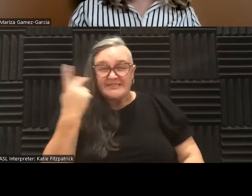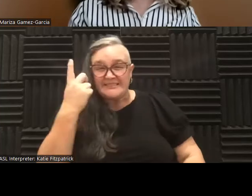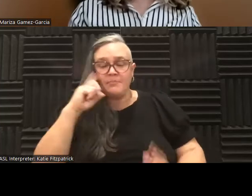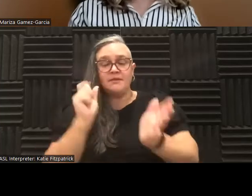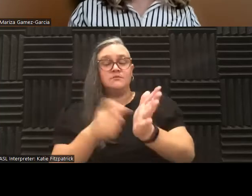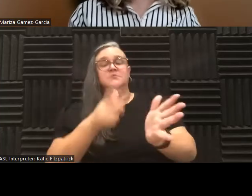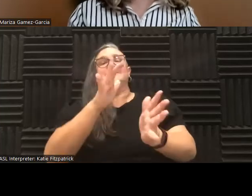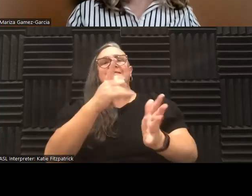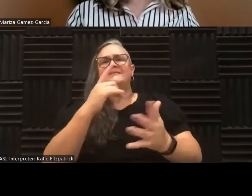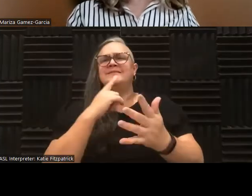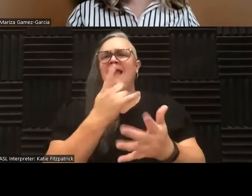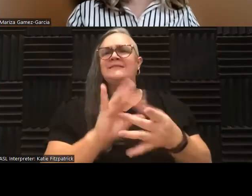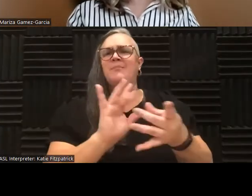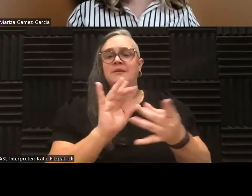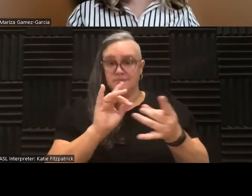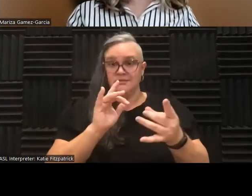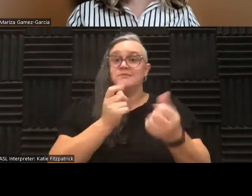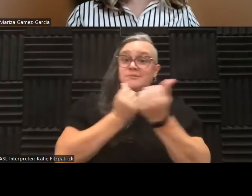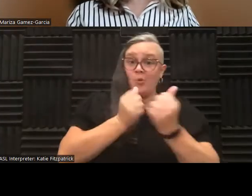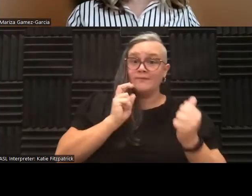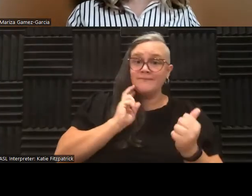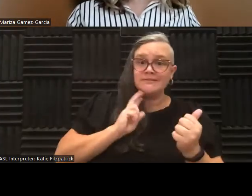victims. Report the incident. Make a commitment.